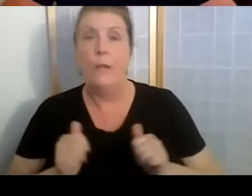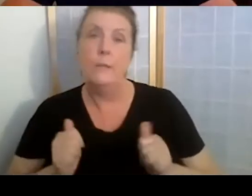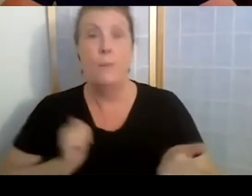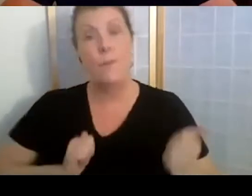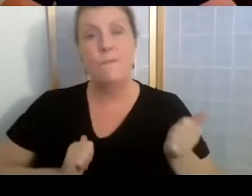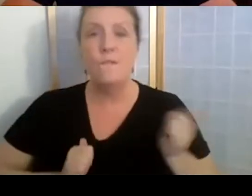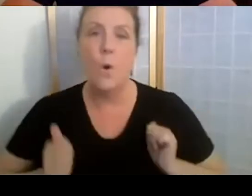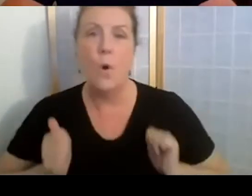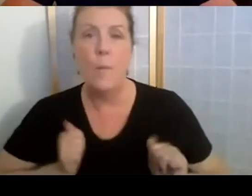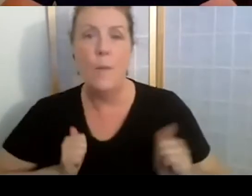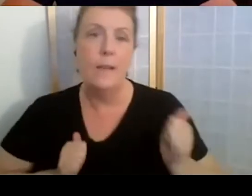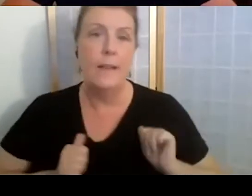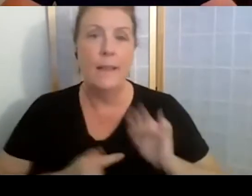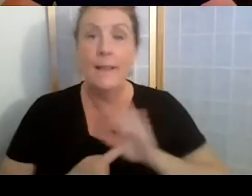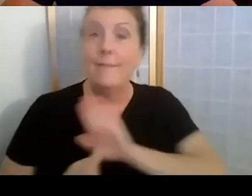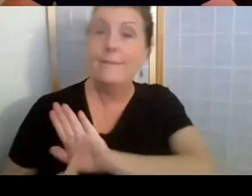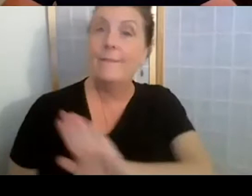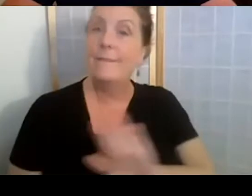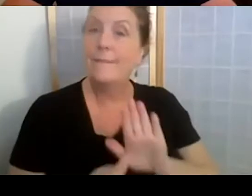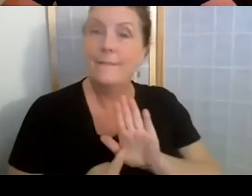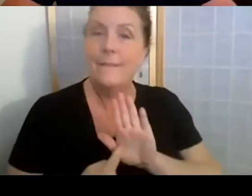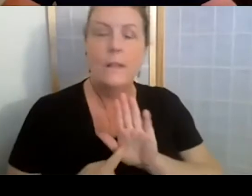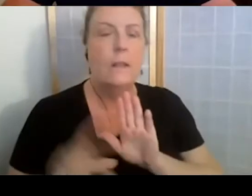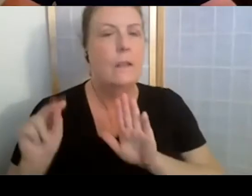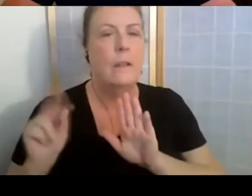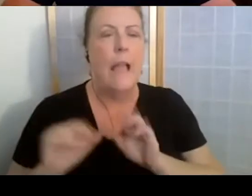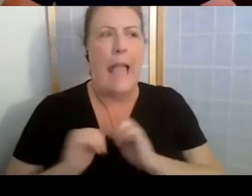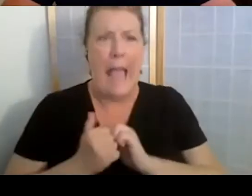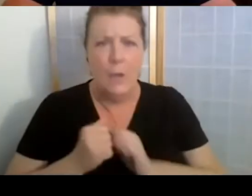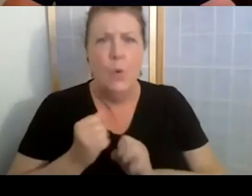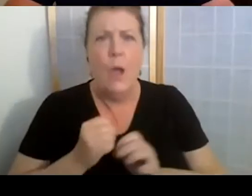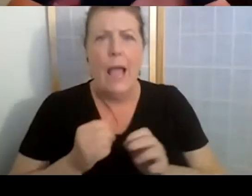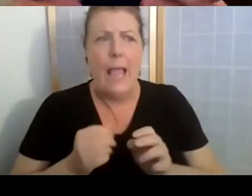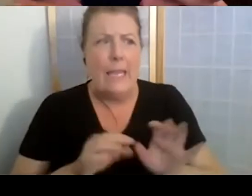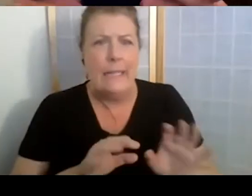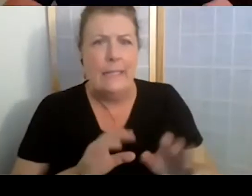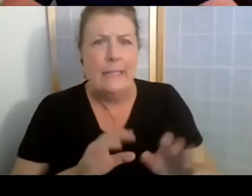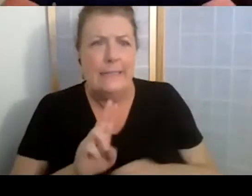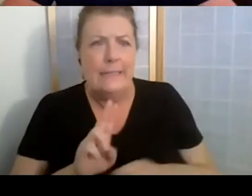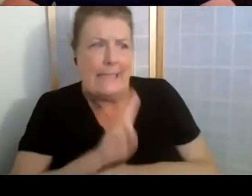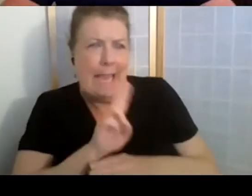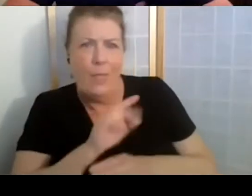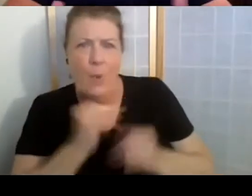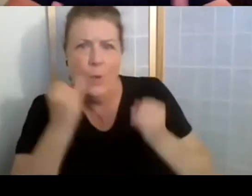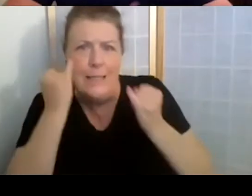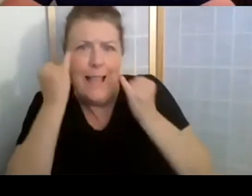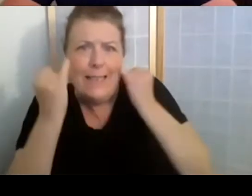How can we take these ideas and make them feel authentic?